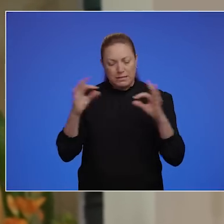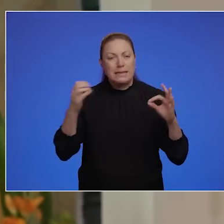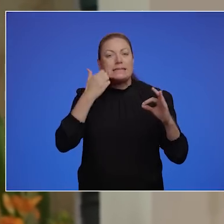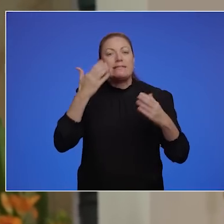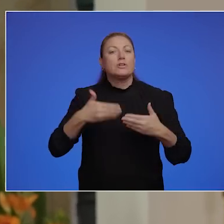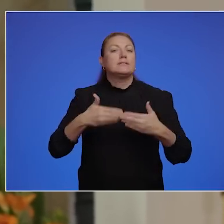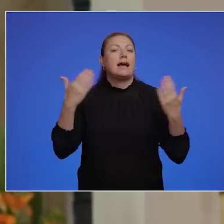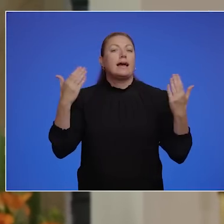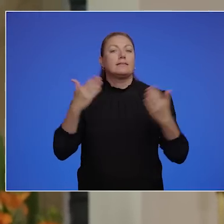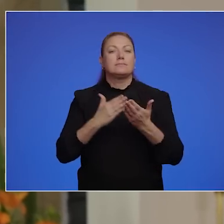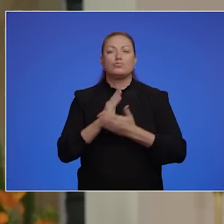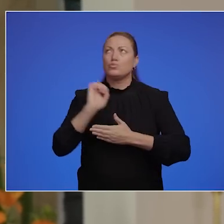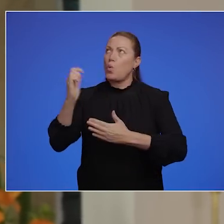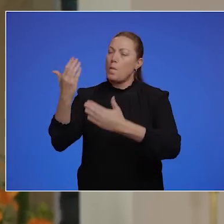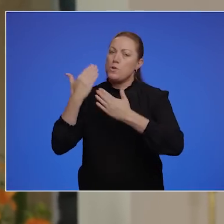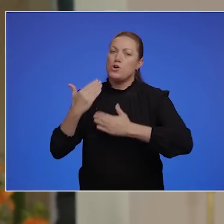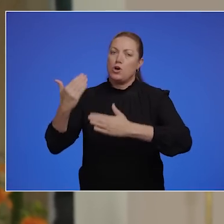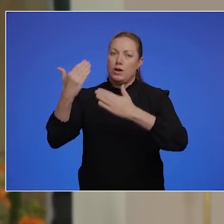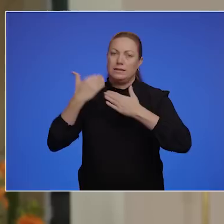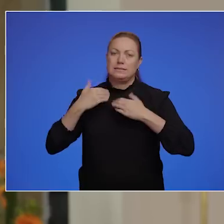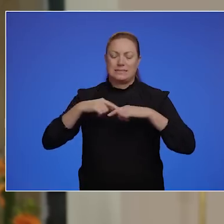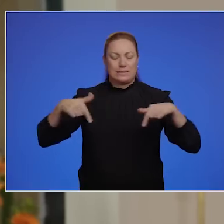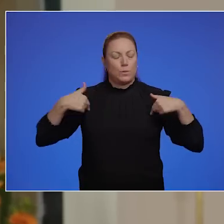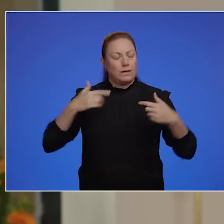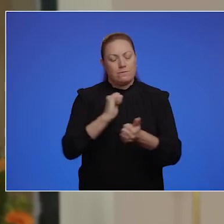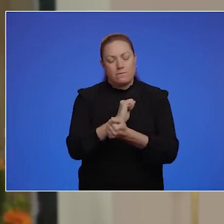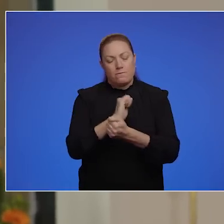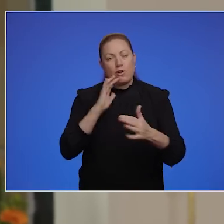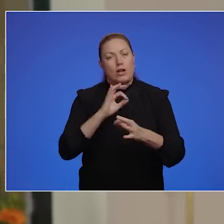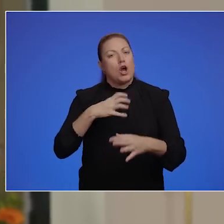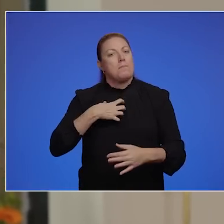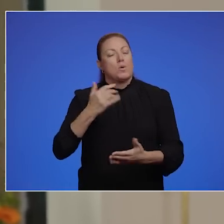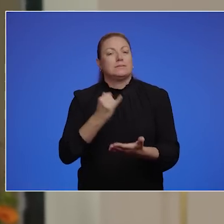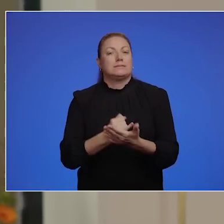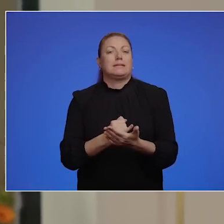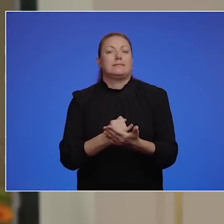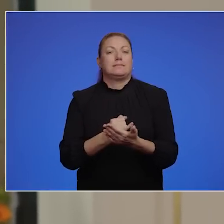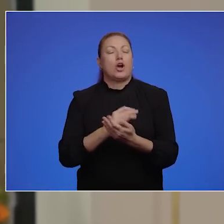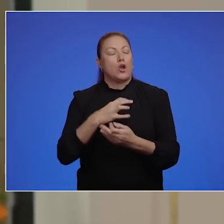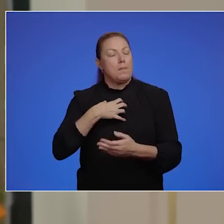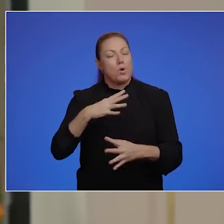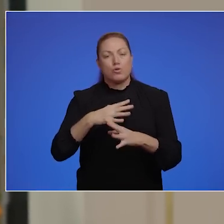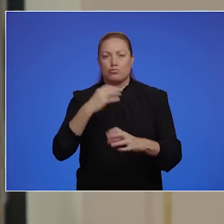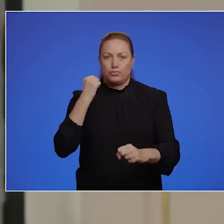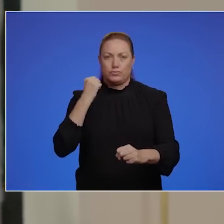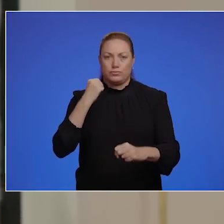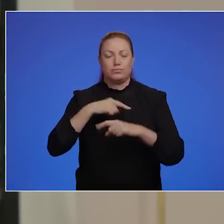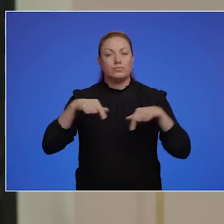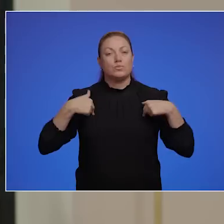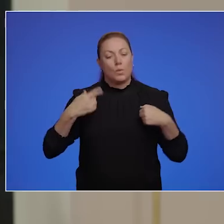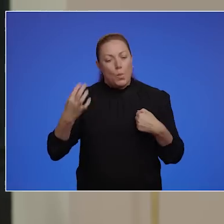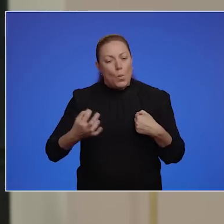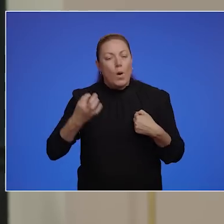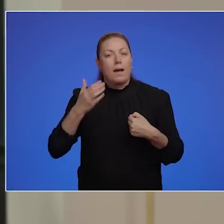in our days, that by the help of your mercy we may be always free from sin and safe from all distress, as we await the